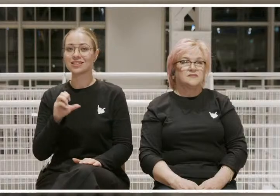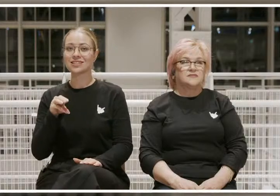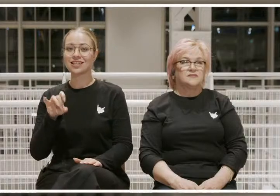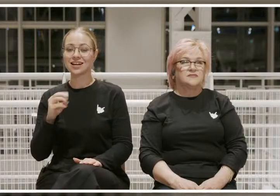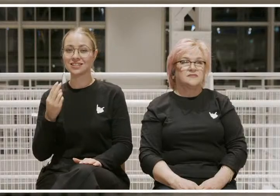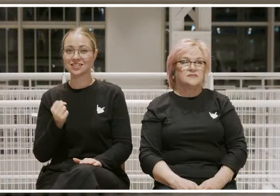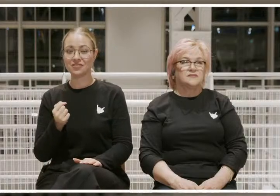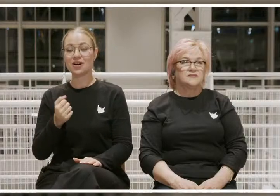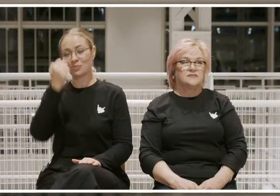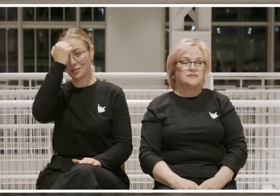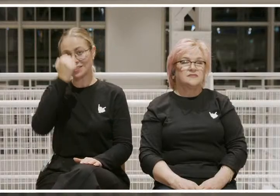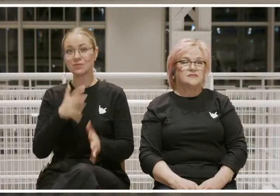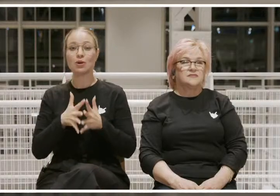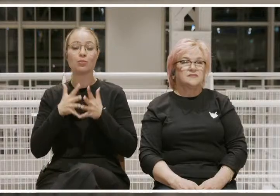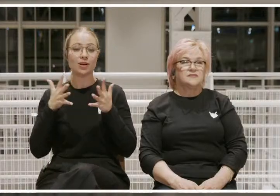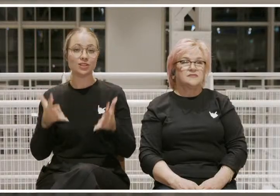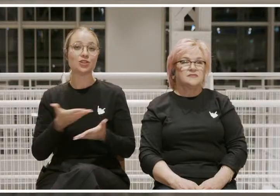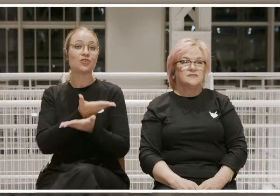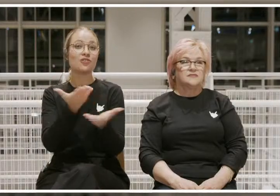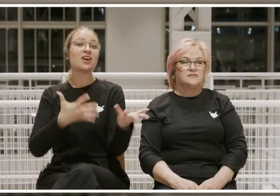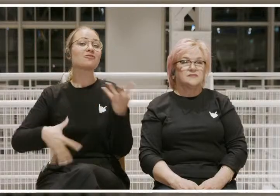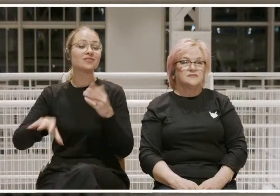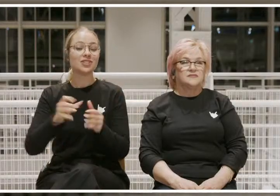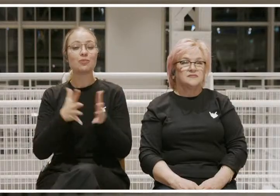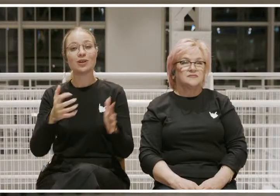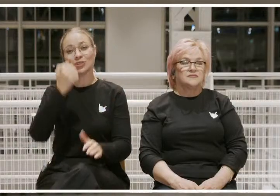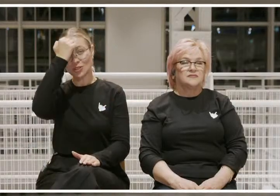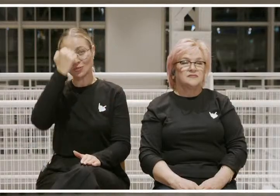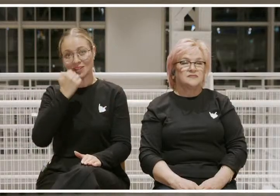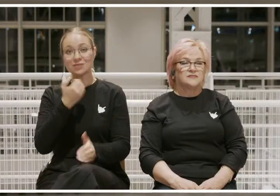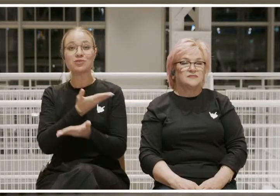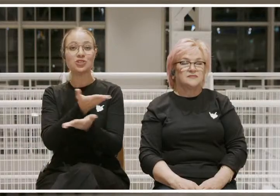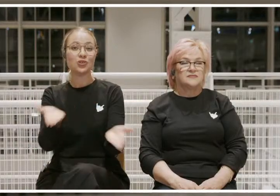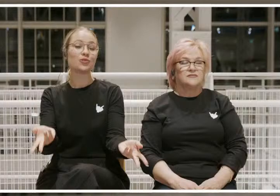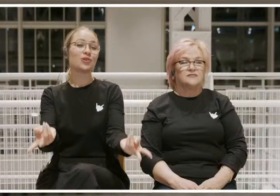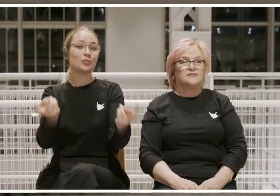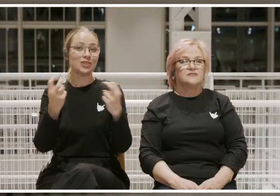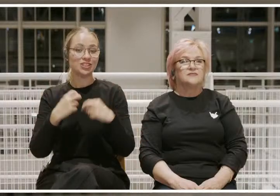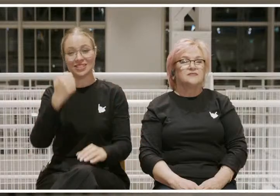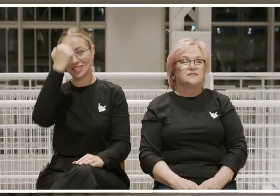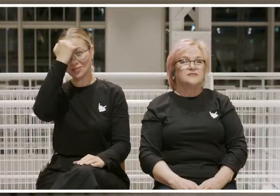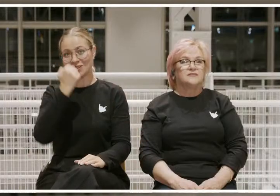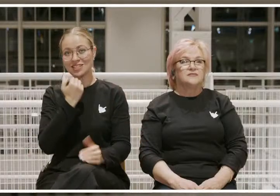all for coming and for listening to this presentation. We will see